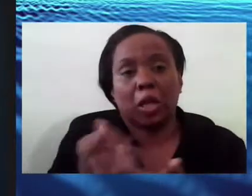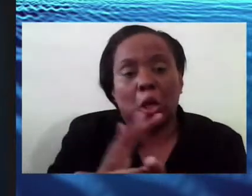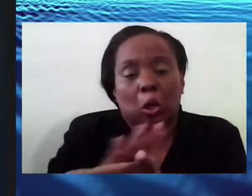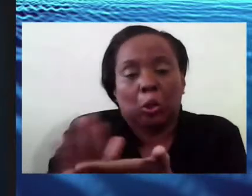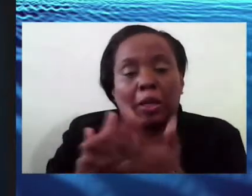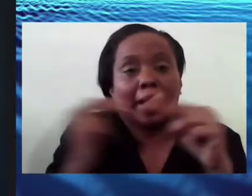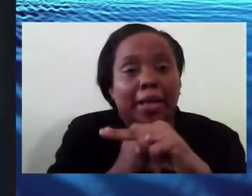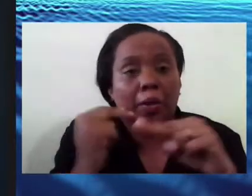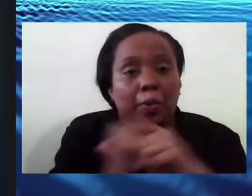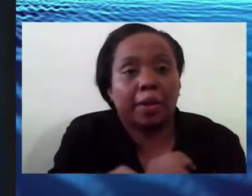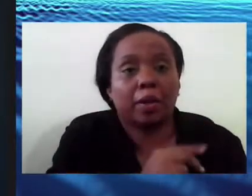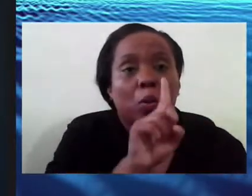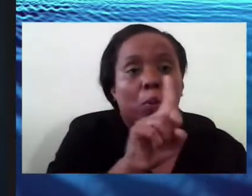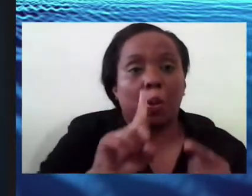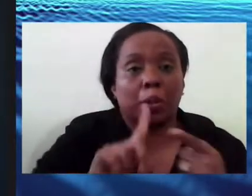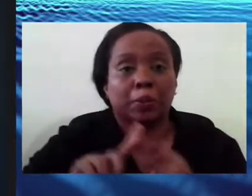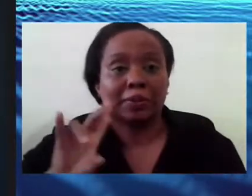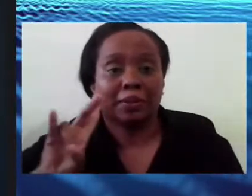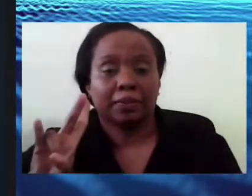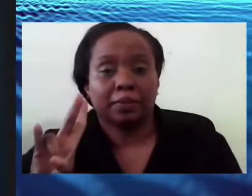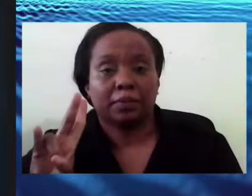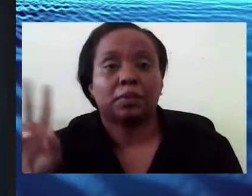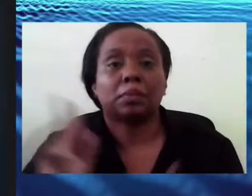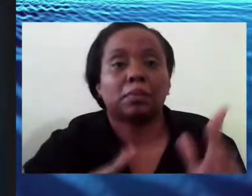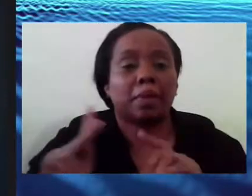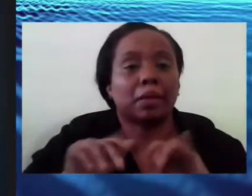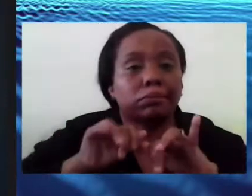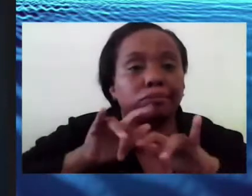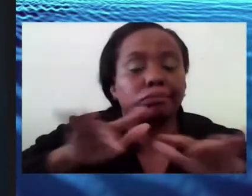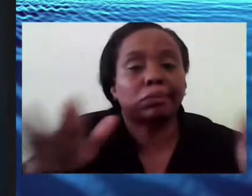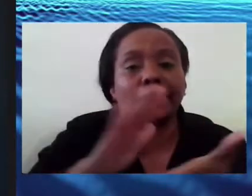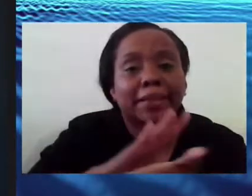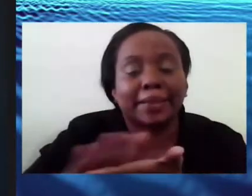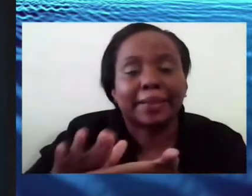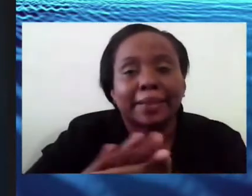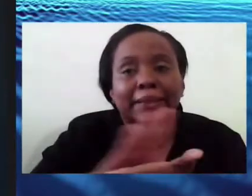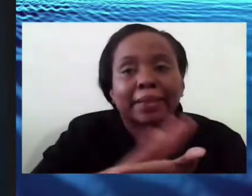1 to 7. Persons are being deployed as well to clean up some of the minor roads.